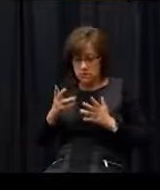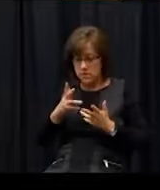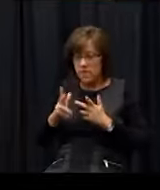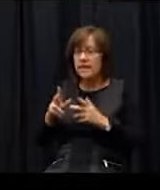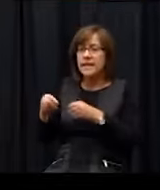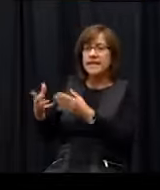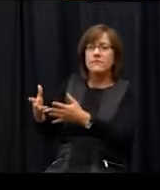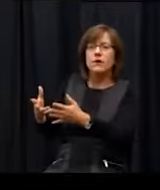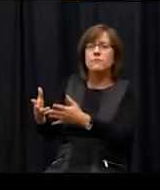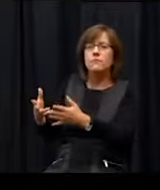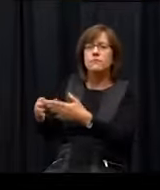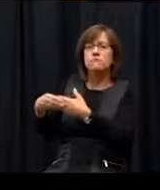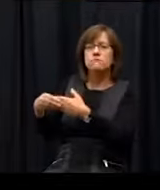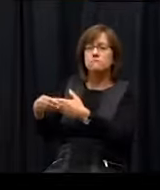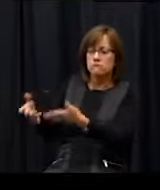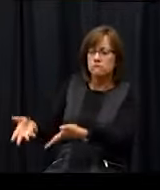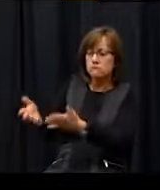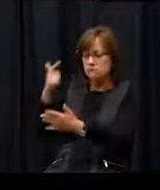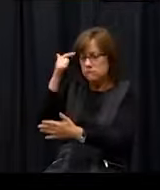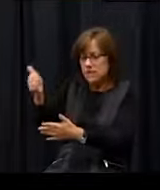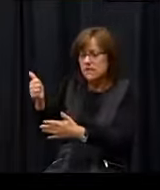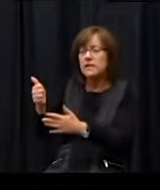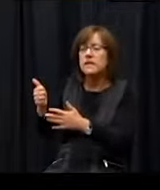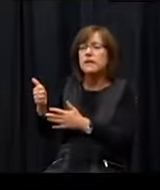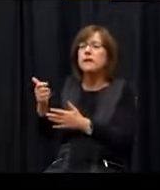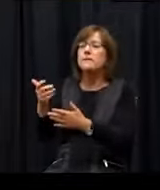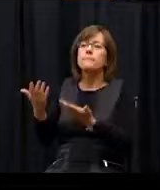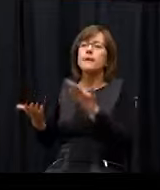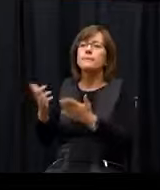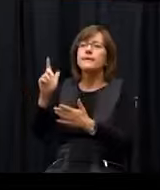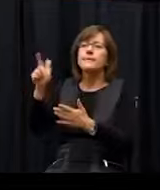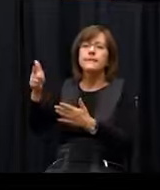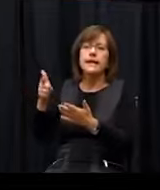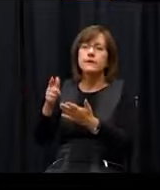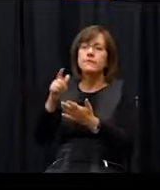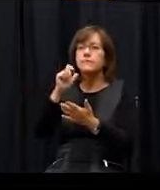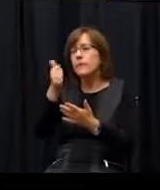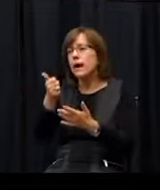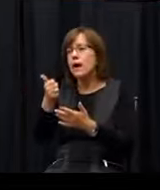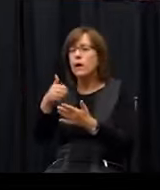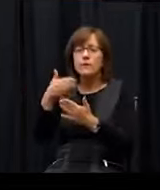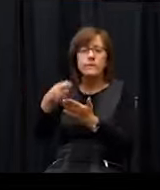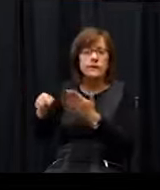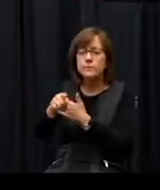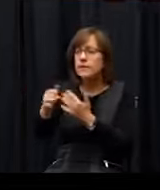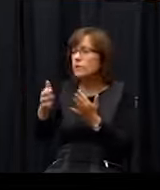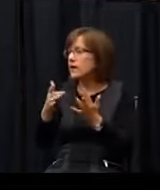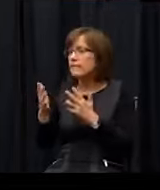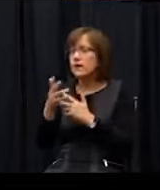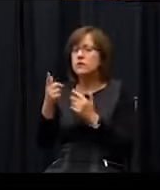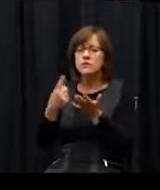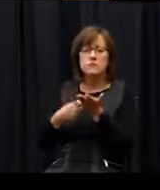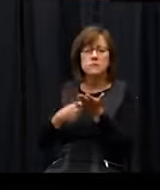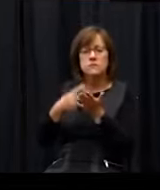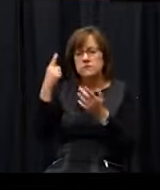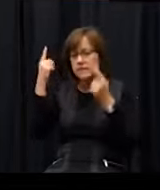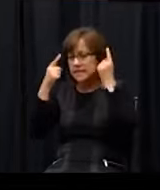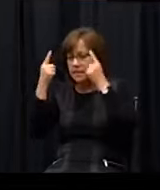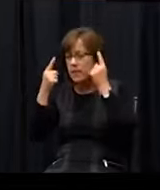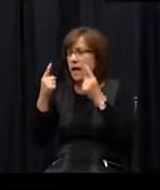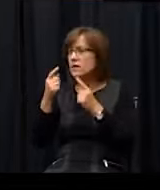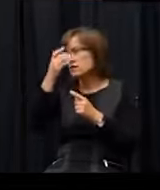and you, after this training is over and you're maybe getting some consultation with the social workers and psychologists and administrators